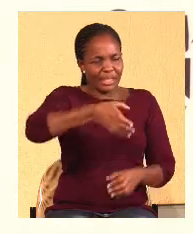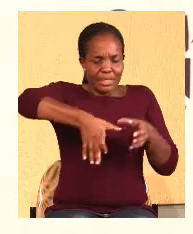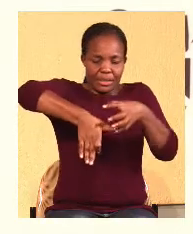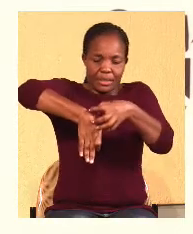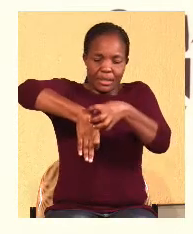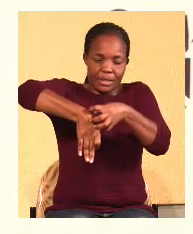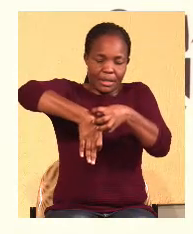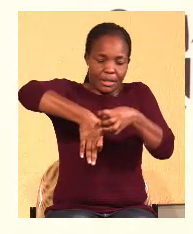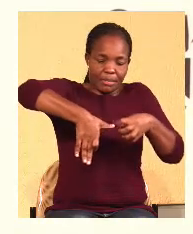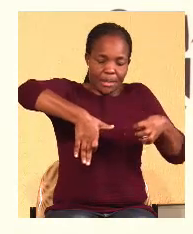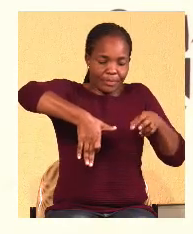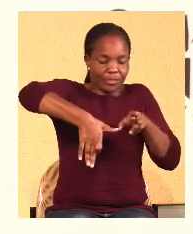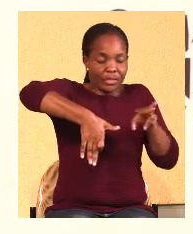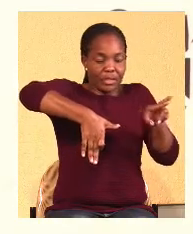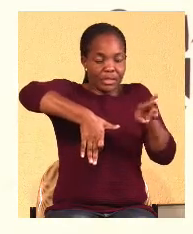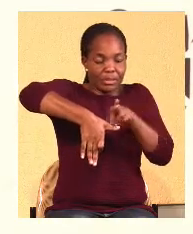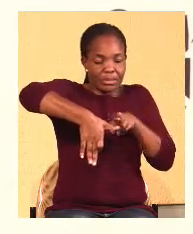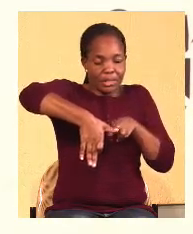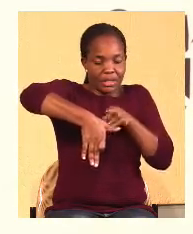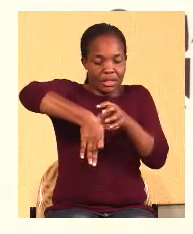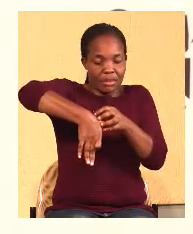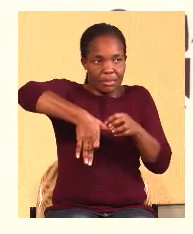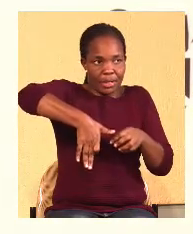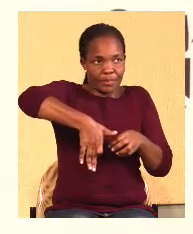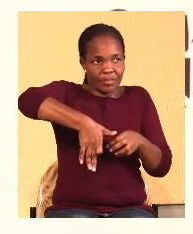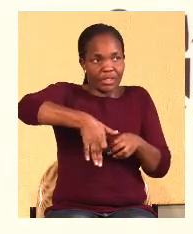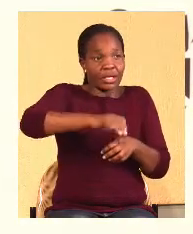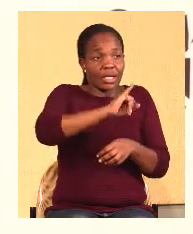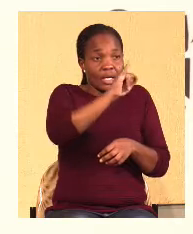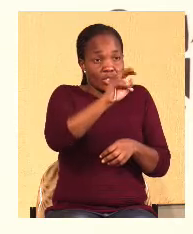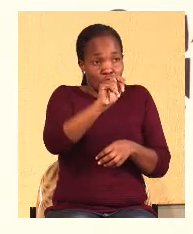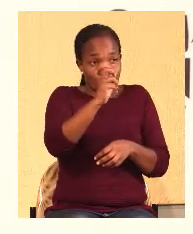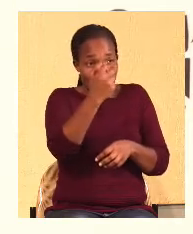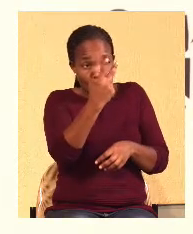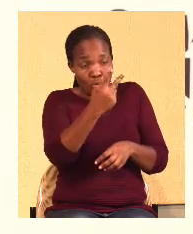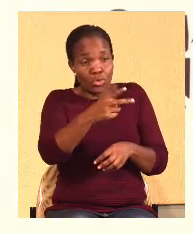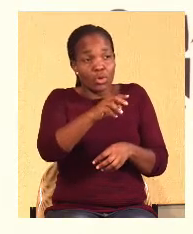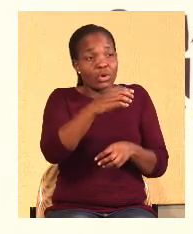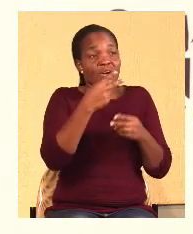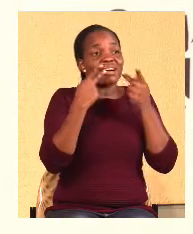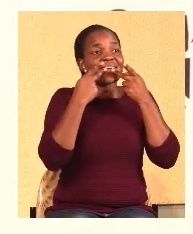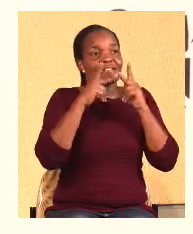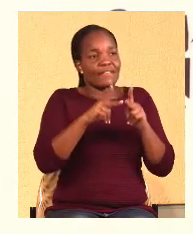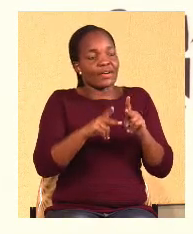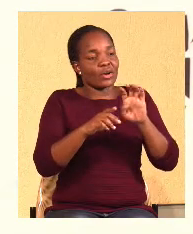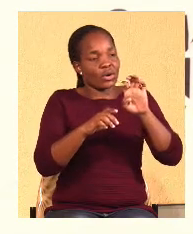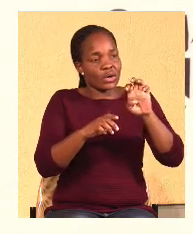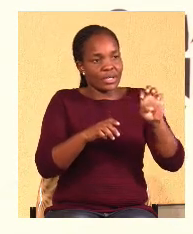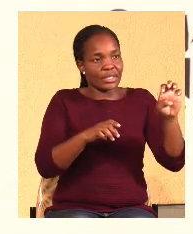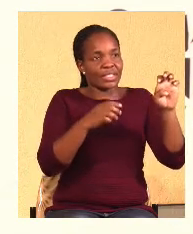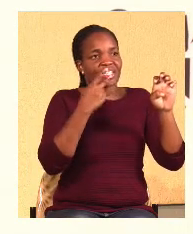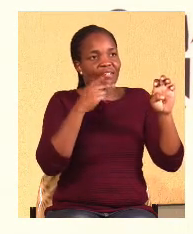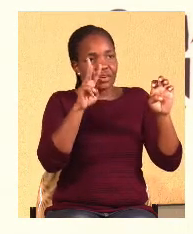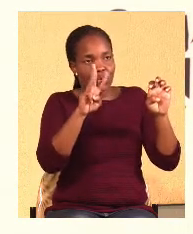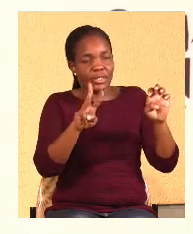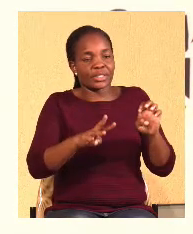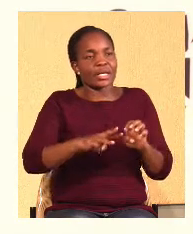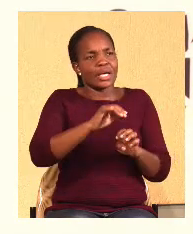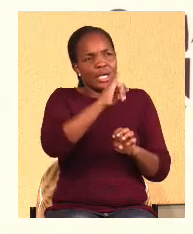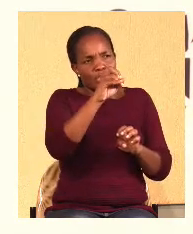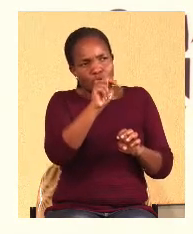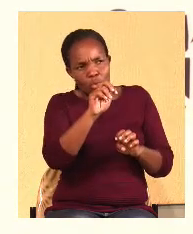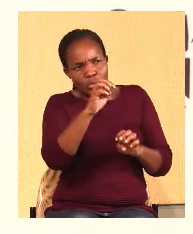Zambezi. Zambezi. Then Zone 2 is Kavango East and Kavango West. And then Zone 3, you have Ohangwena, Oshikoto, and